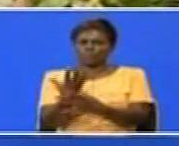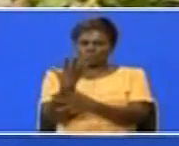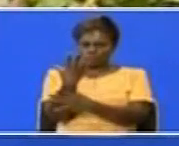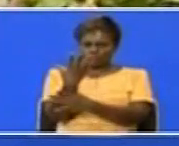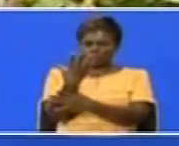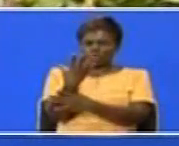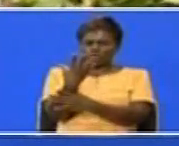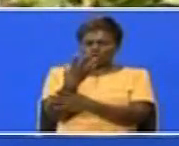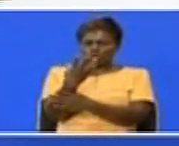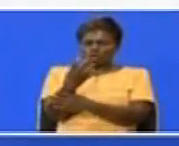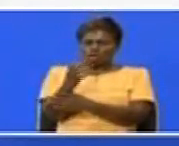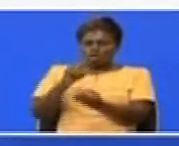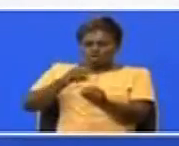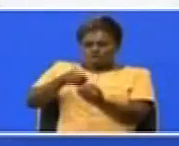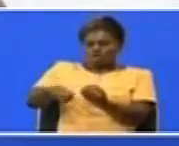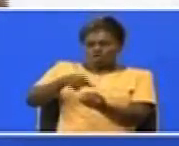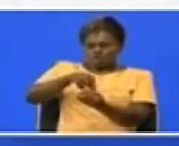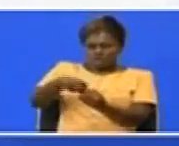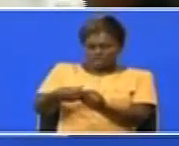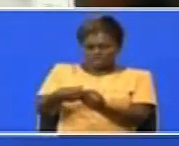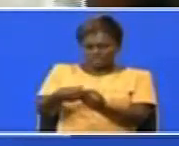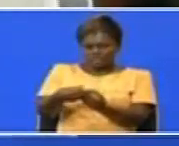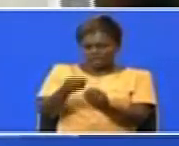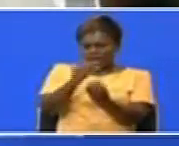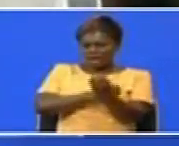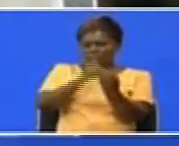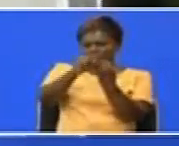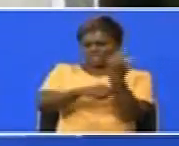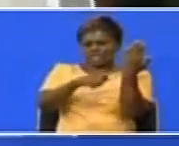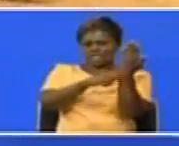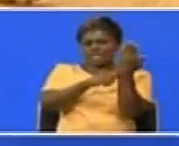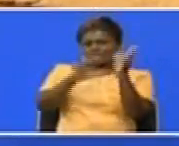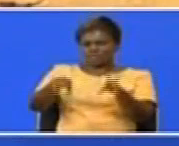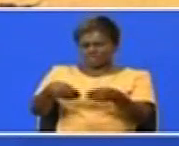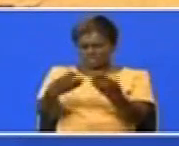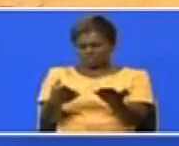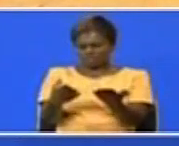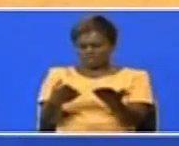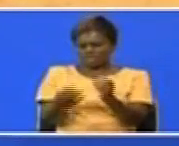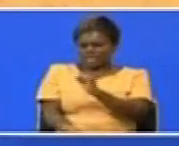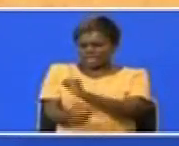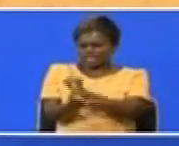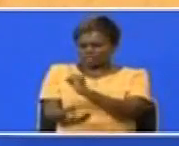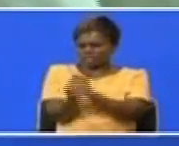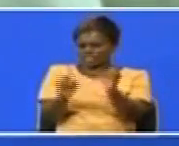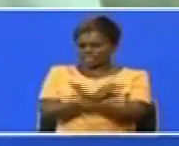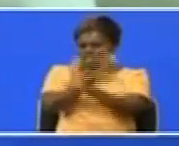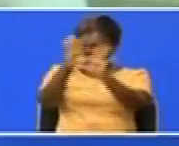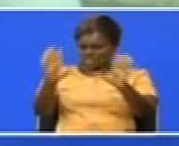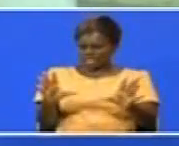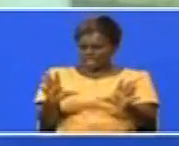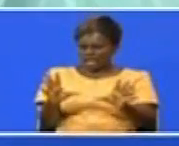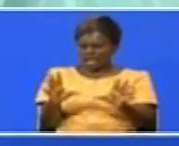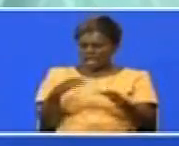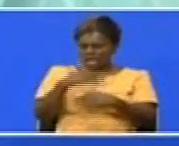pulp and orange or red hips. The hips are harvested and labeled. Each precious seed is carefully removed. After a period